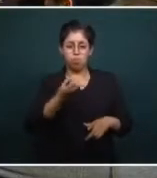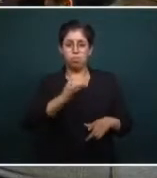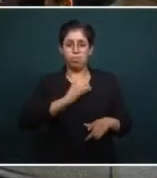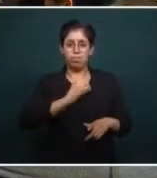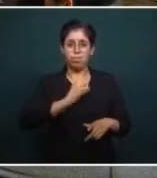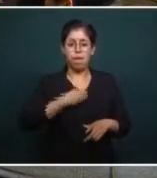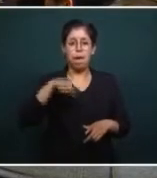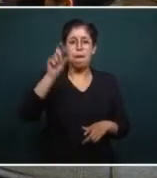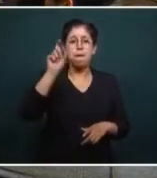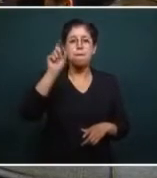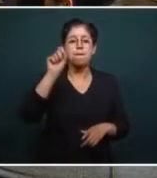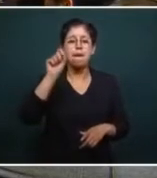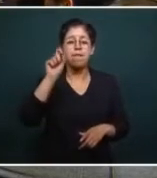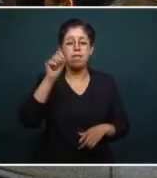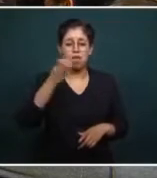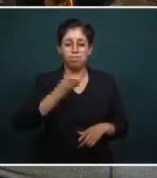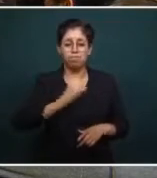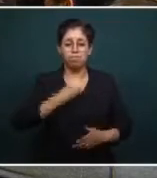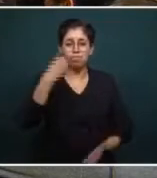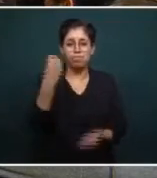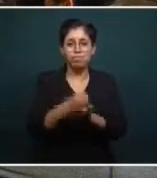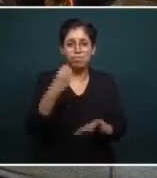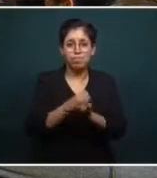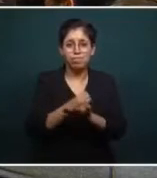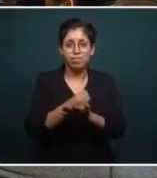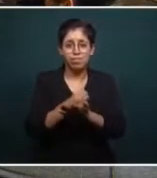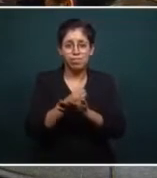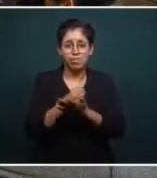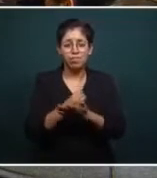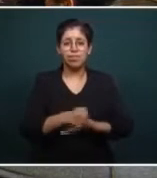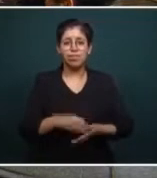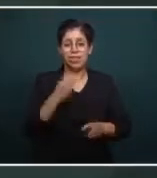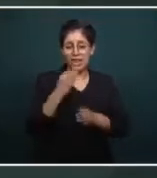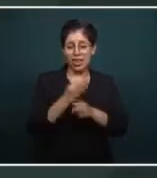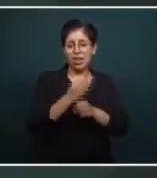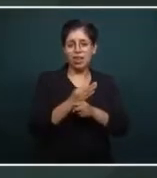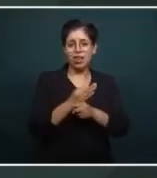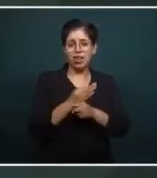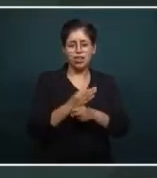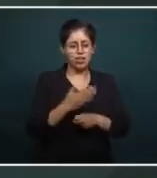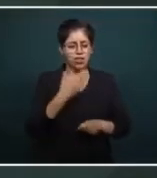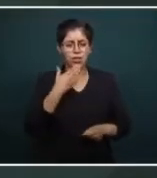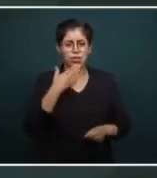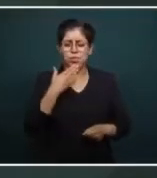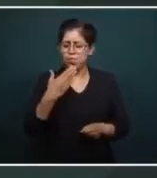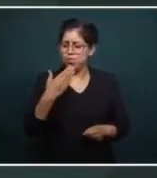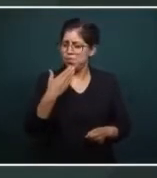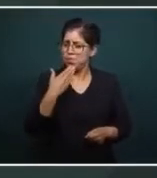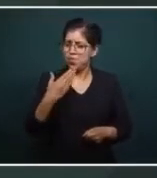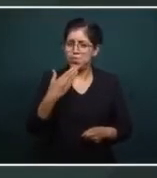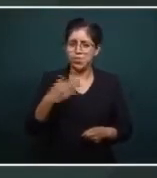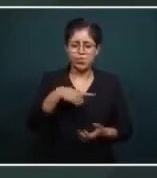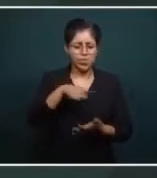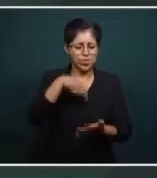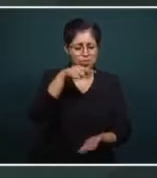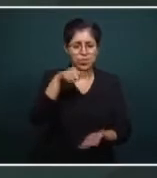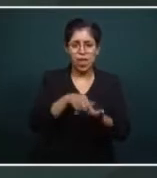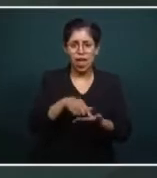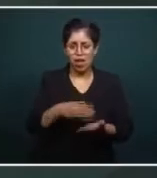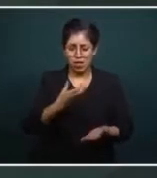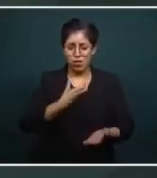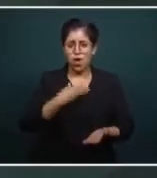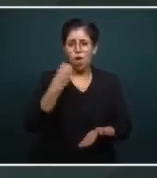been medallas de oro 20 hasta golden ahora, medals as of now, muy buen lugar. which is a very good